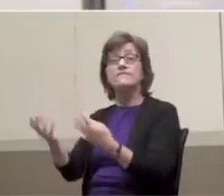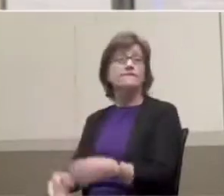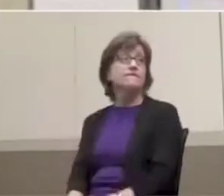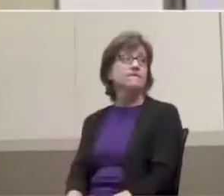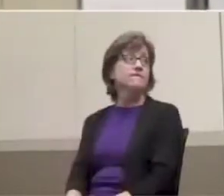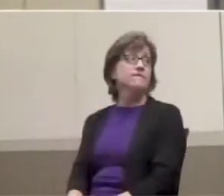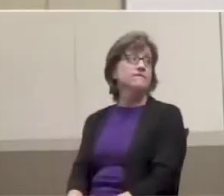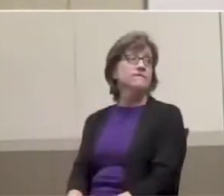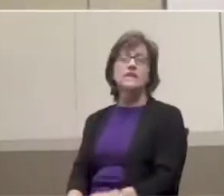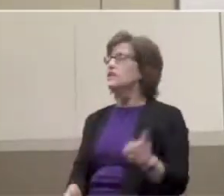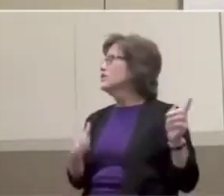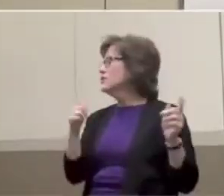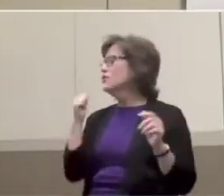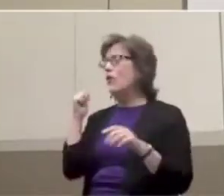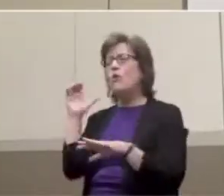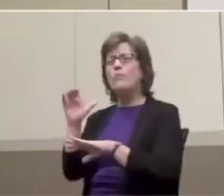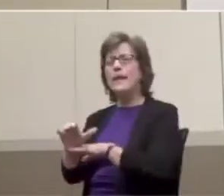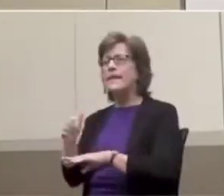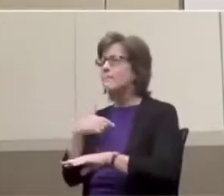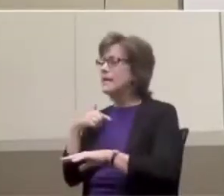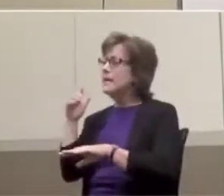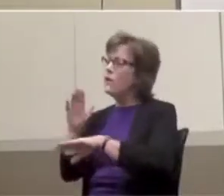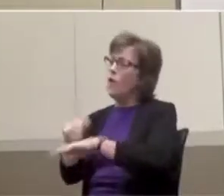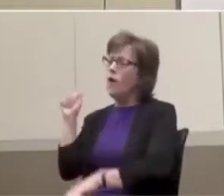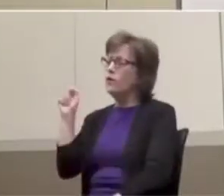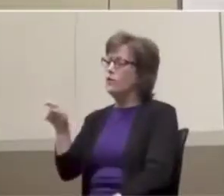Don't make me call on you, please.